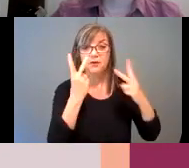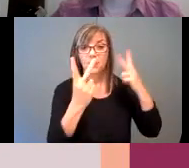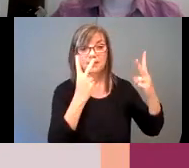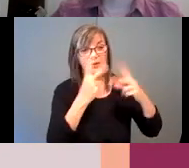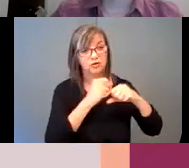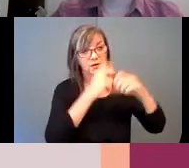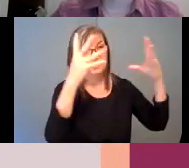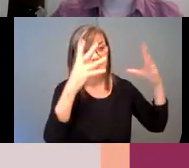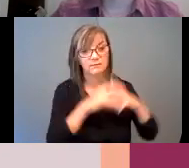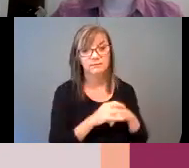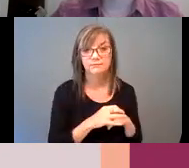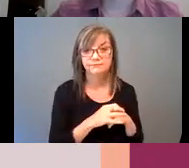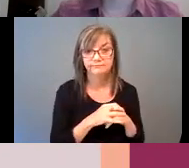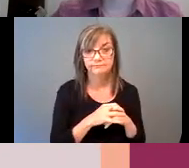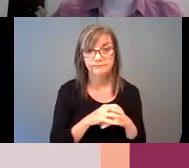other people,